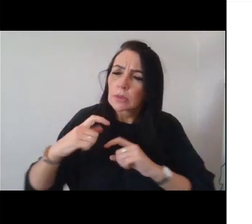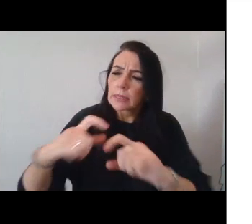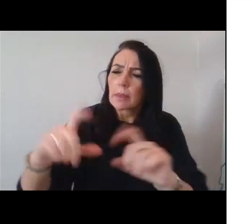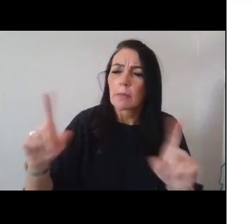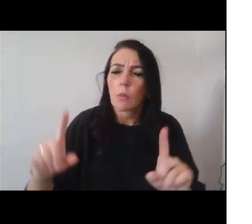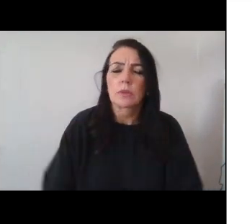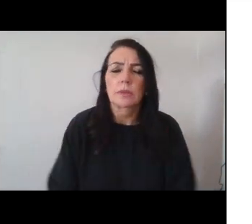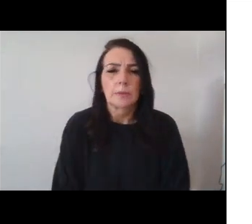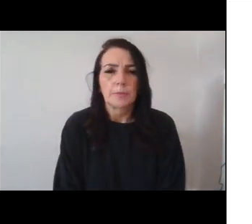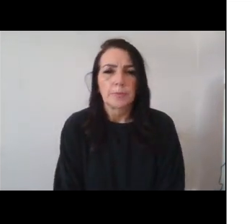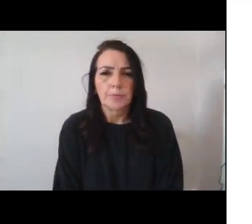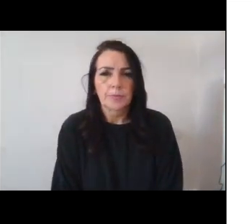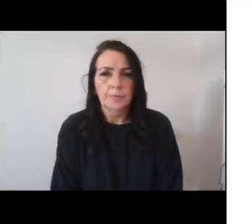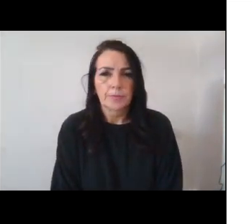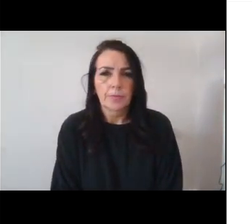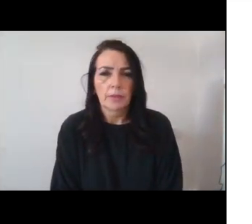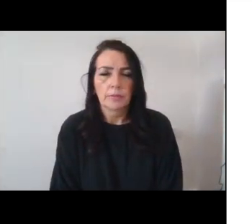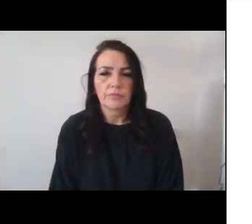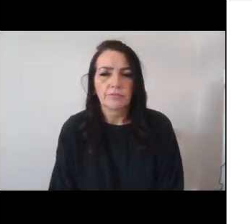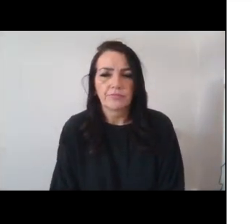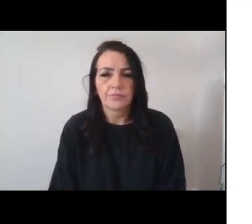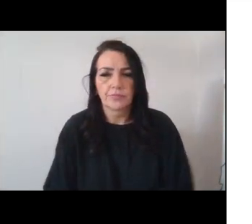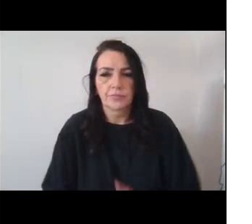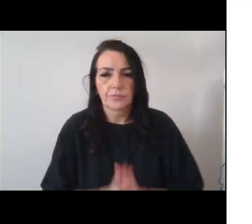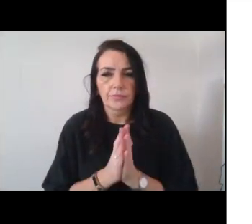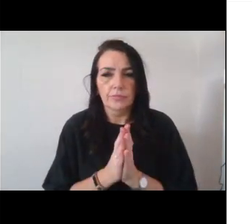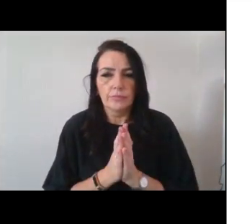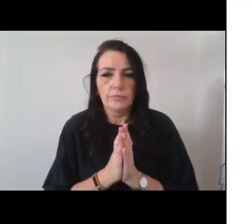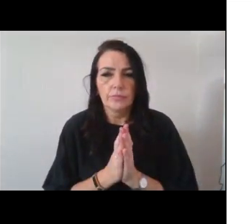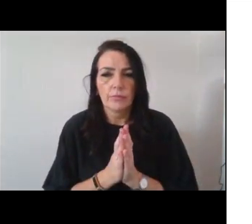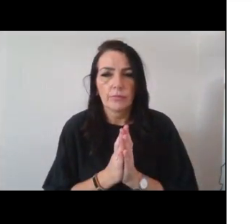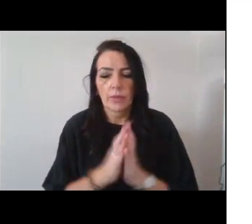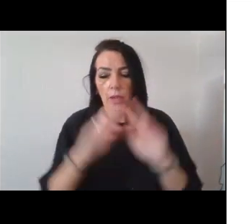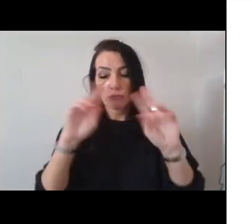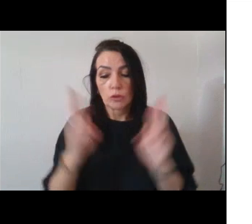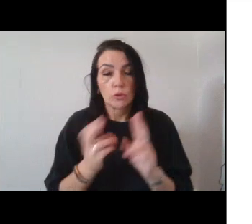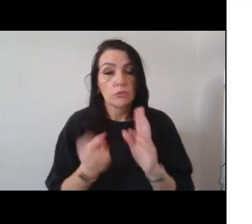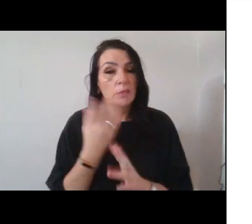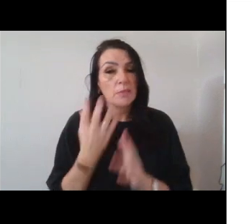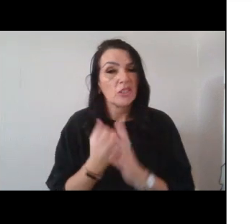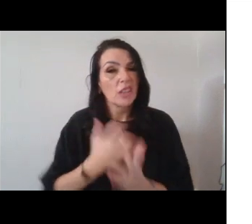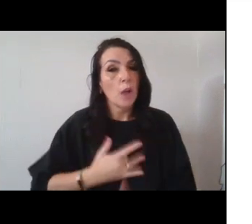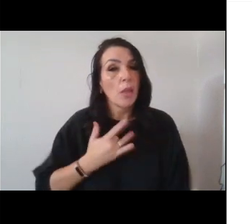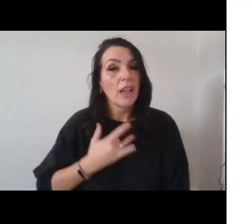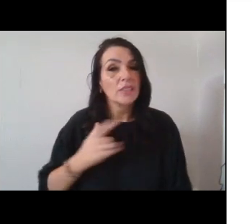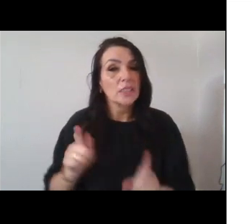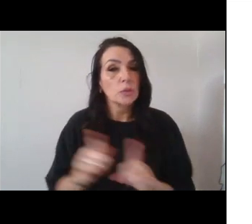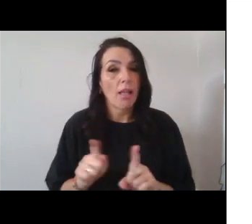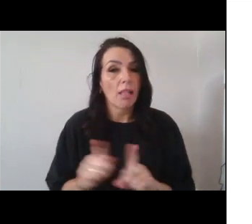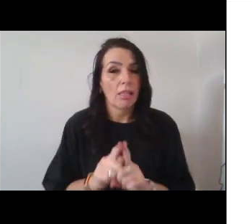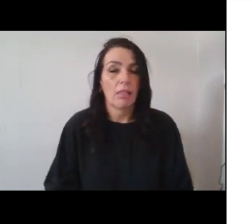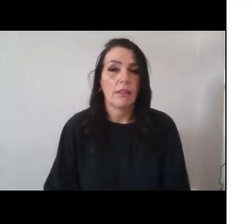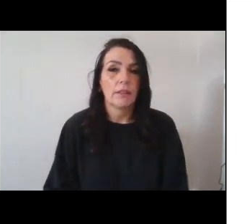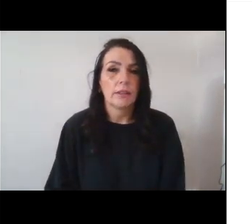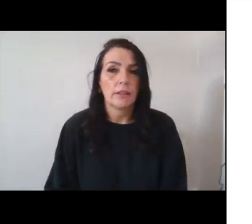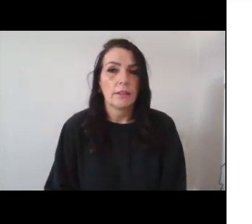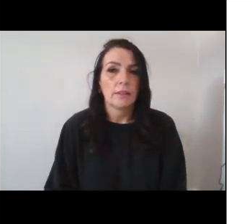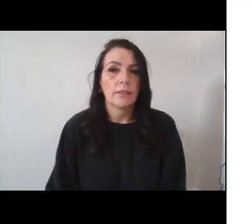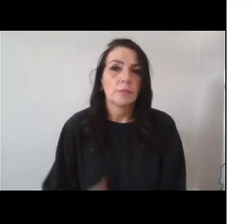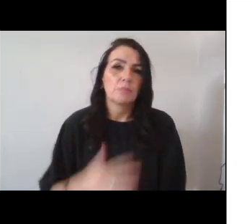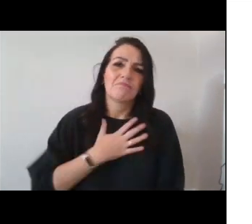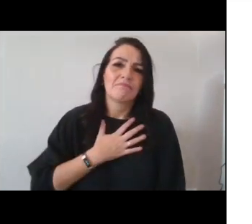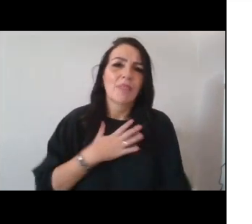I think it's really important as well that we talk about reducing emissions in our own lives. I think for many of us, our favorite place is our